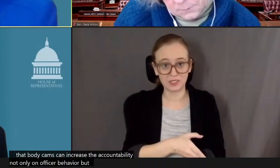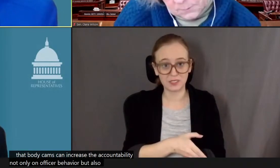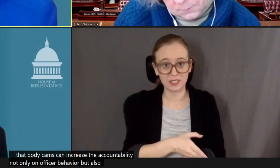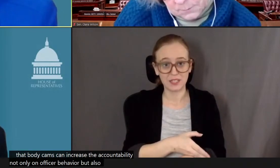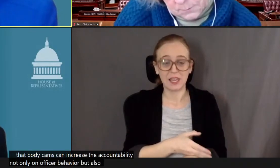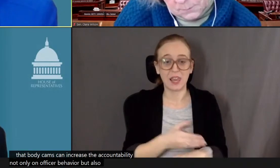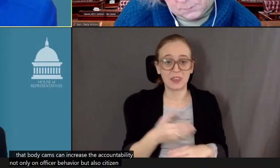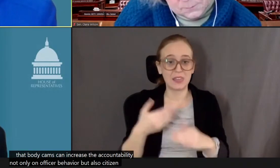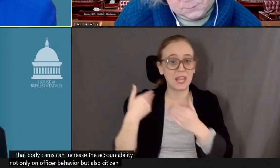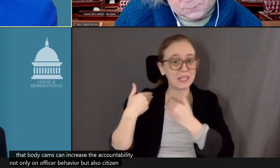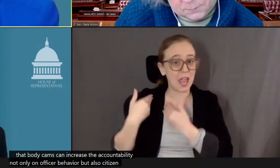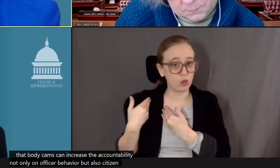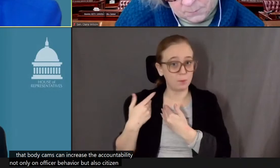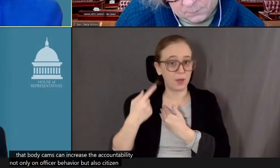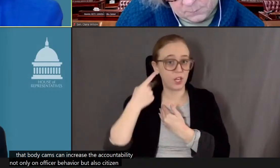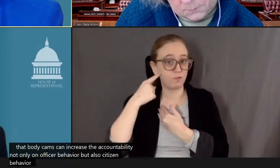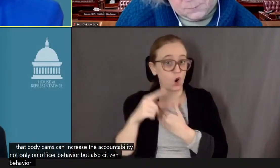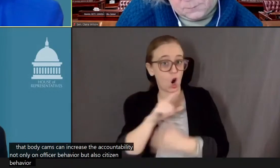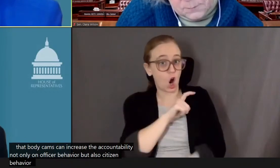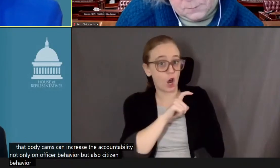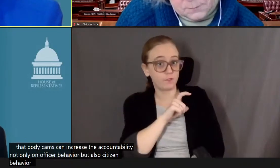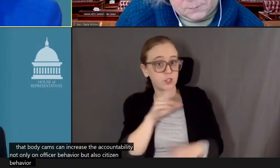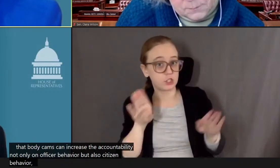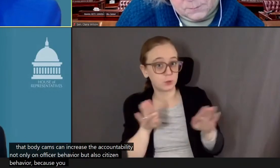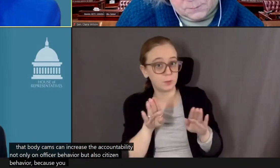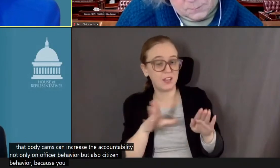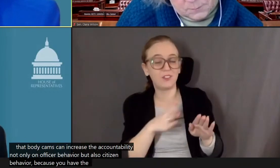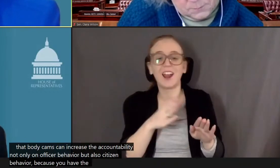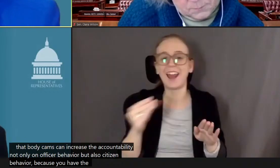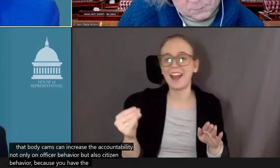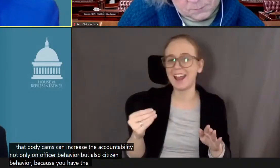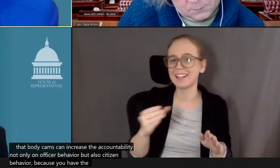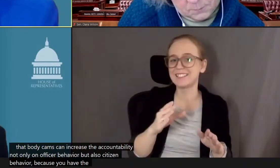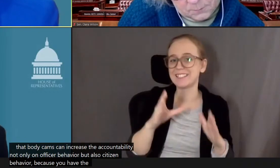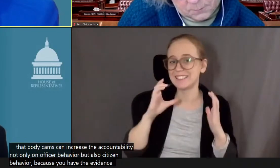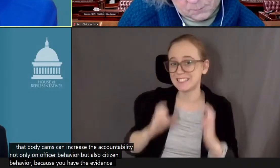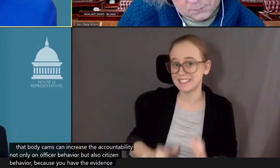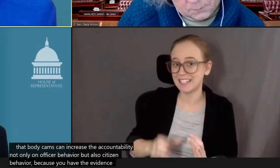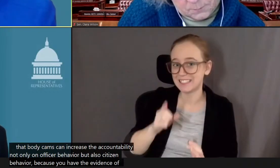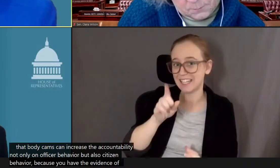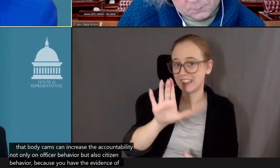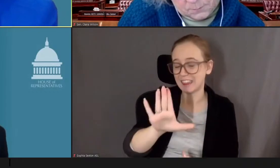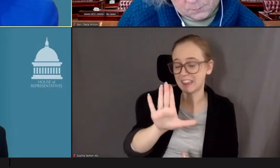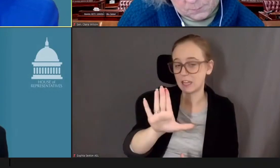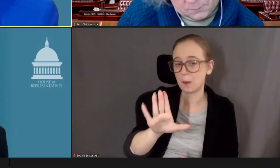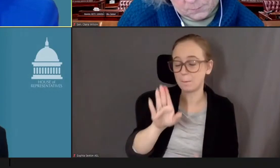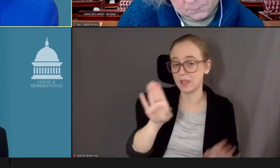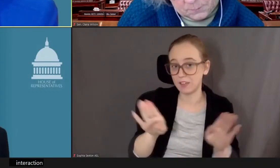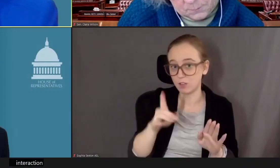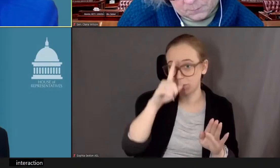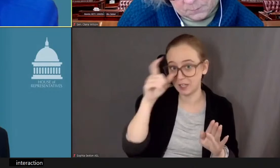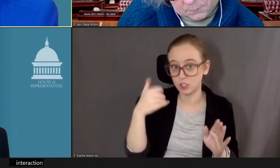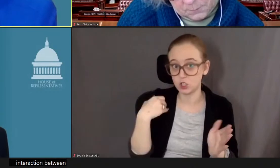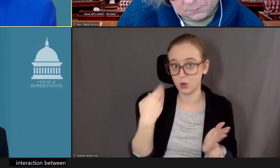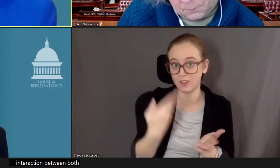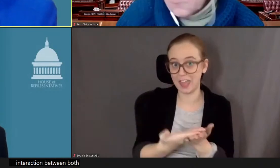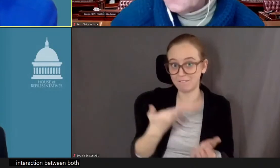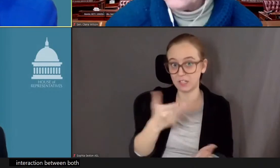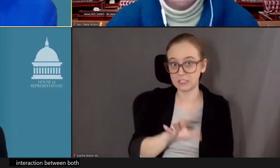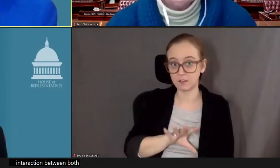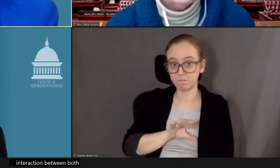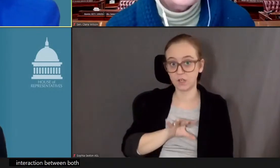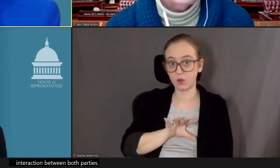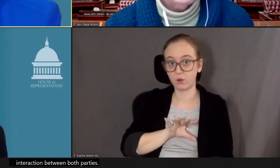behavior, because you have the evidence of the interaction between both parties. So